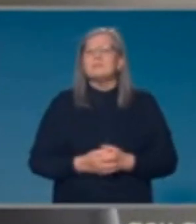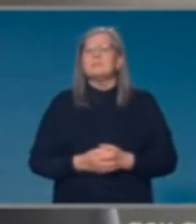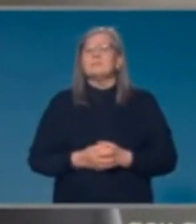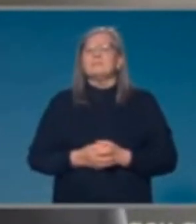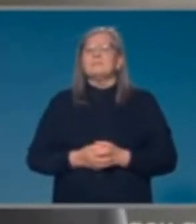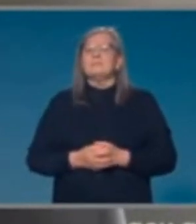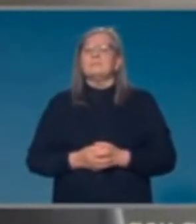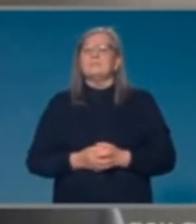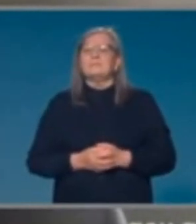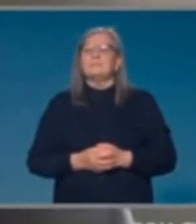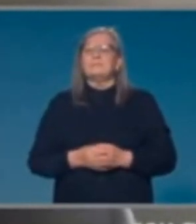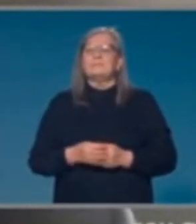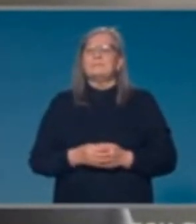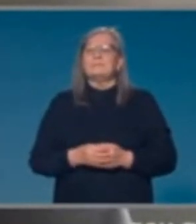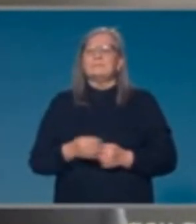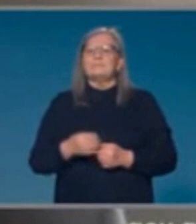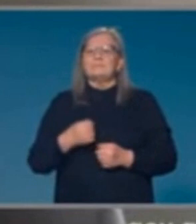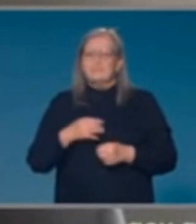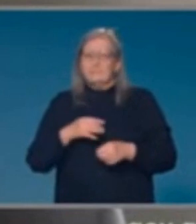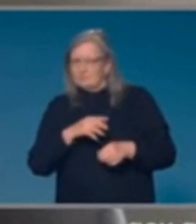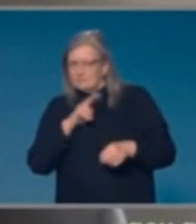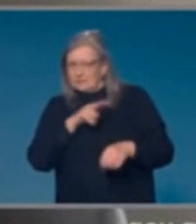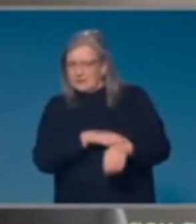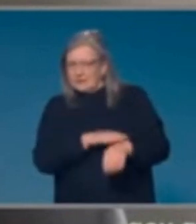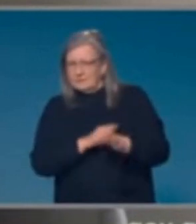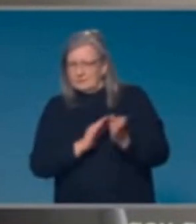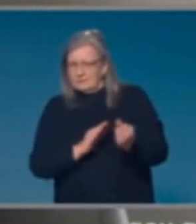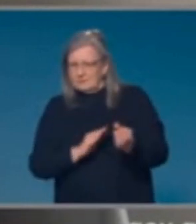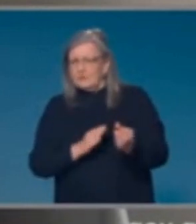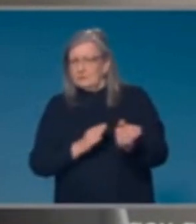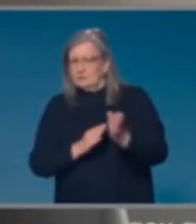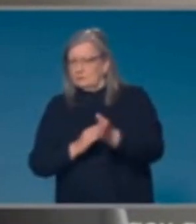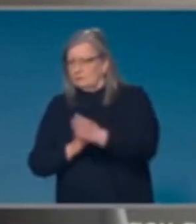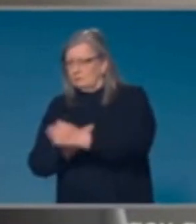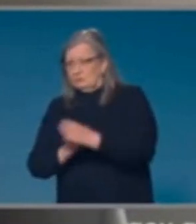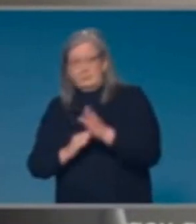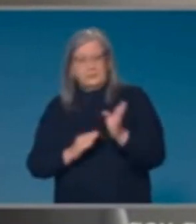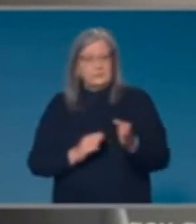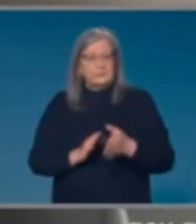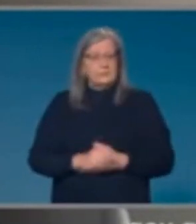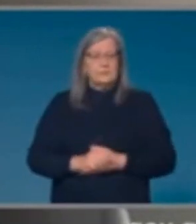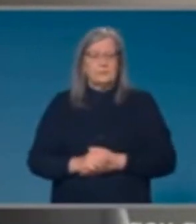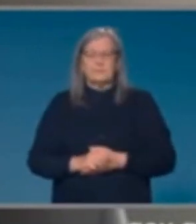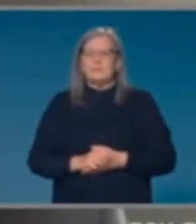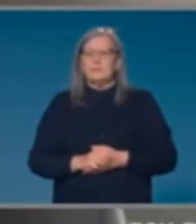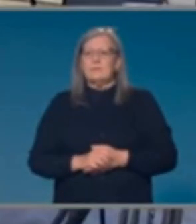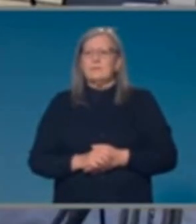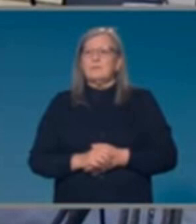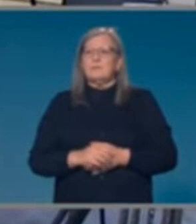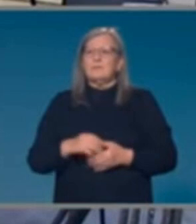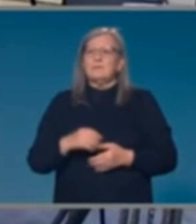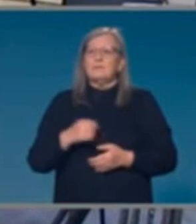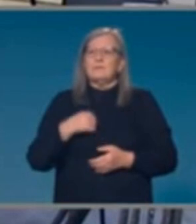room as you're looking up at Paul, please, and then move across. So it'll be me then. Minister, a couple of months ago,